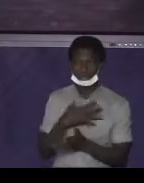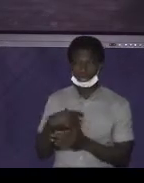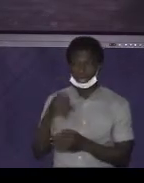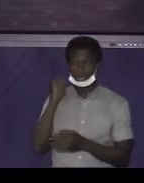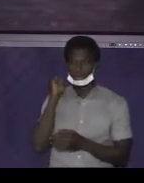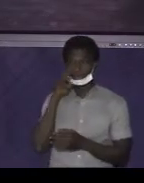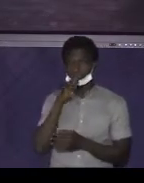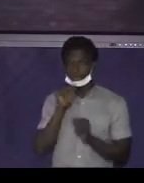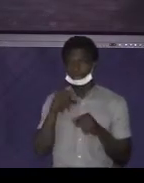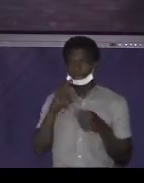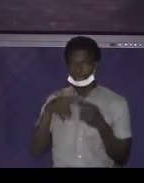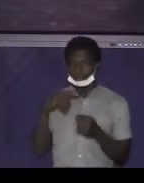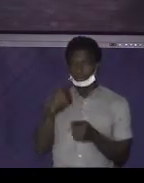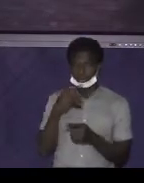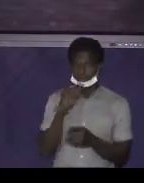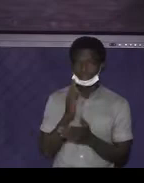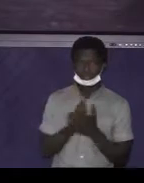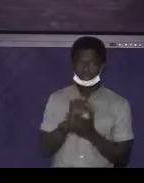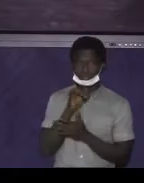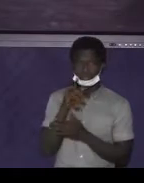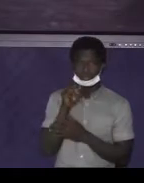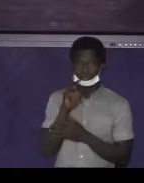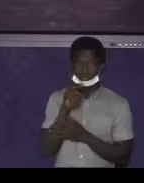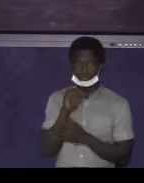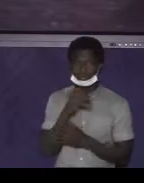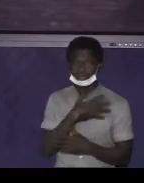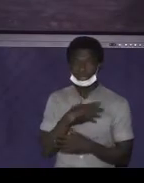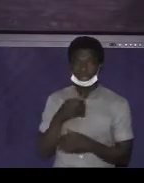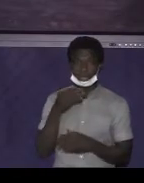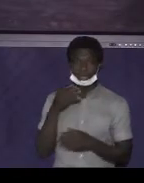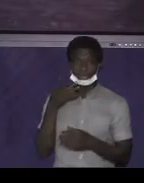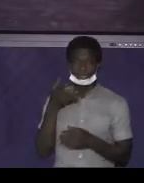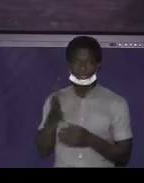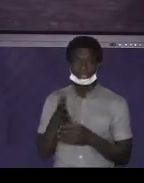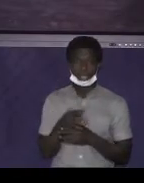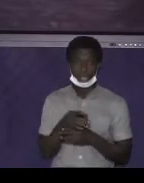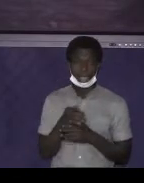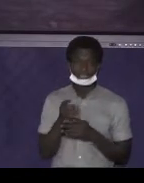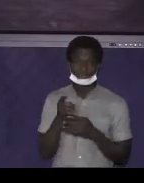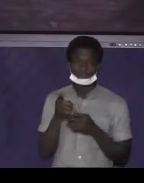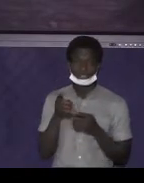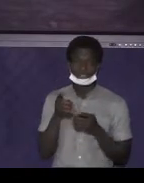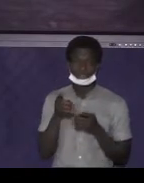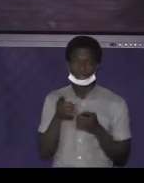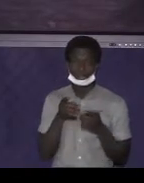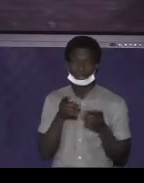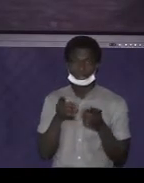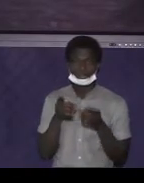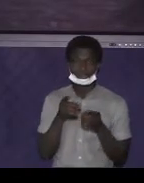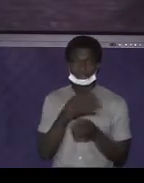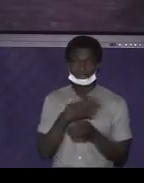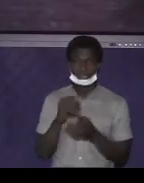should also be able to say some idioms or idiomatic expressions and their meanings.